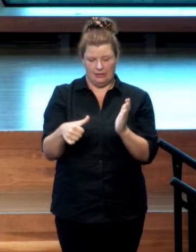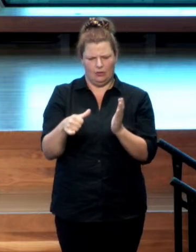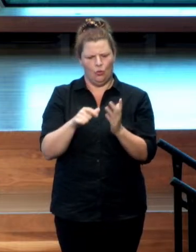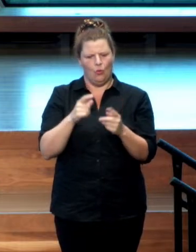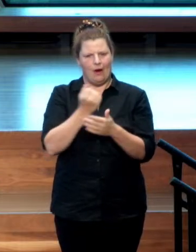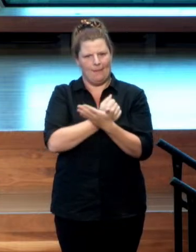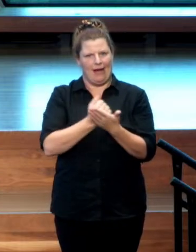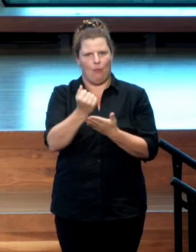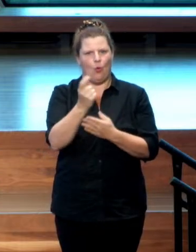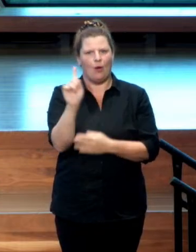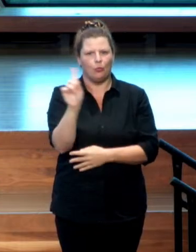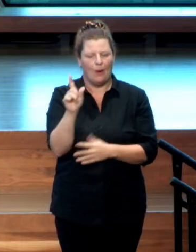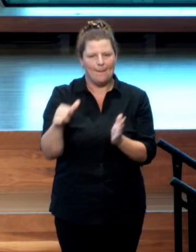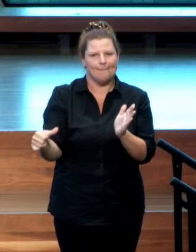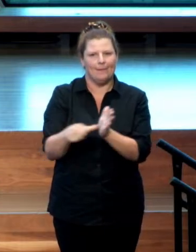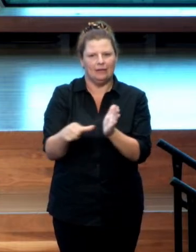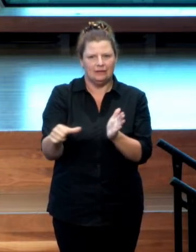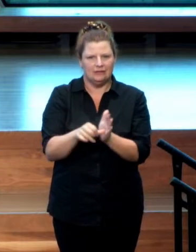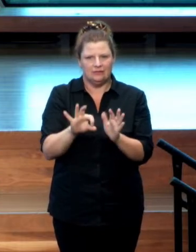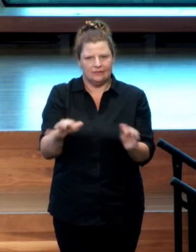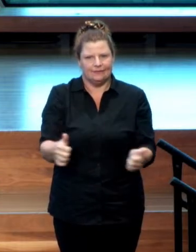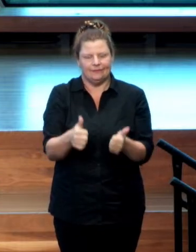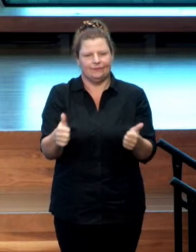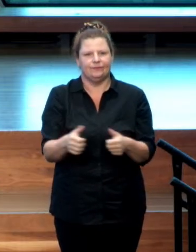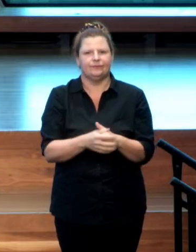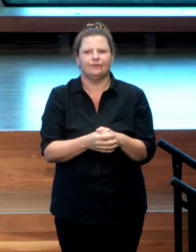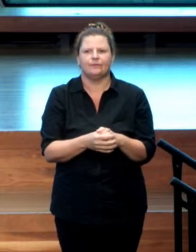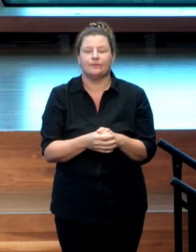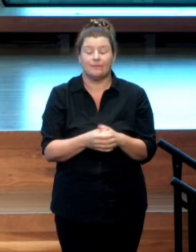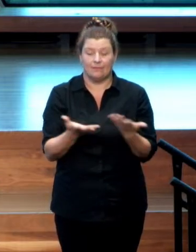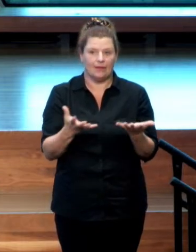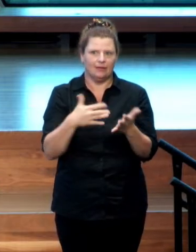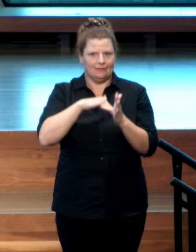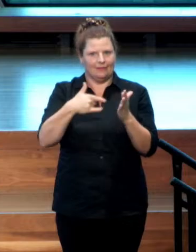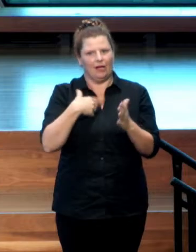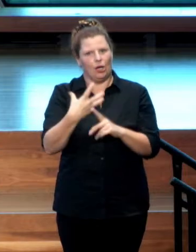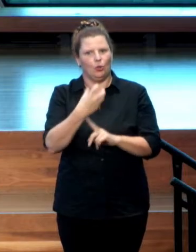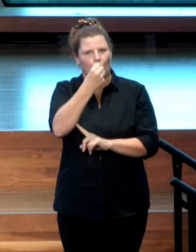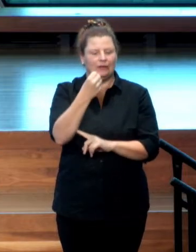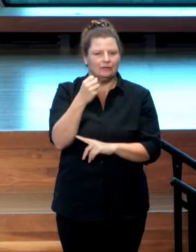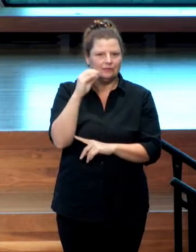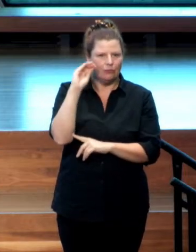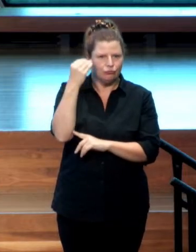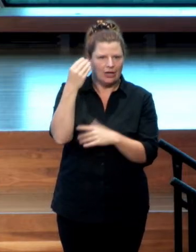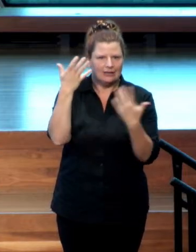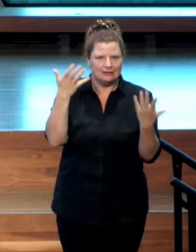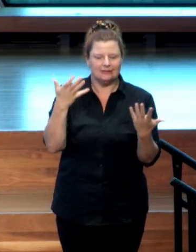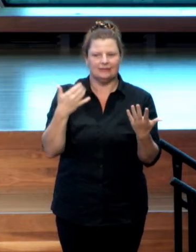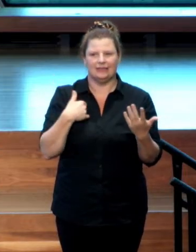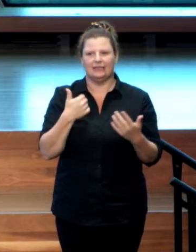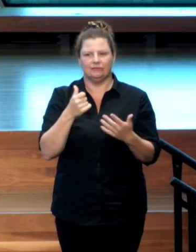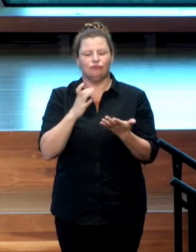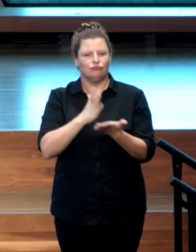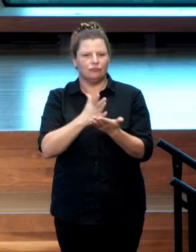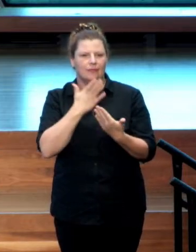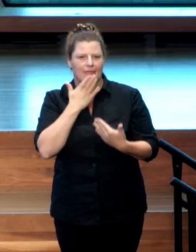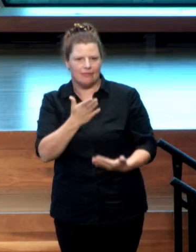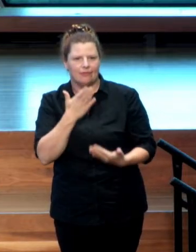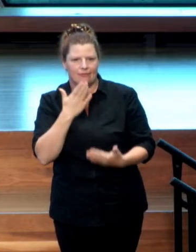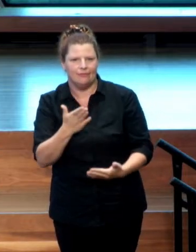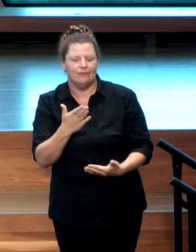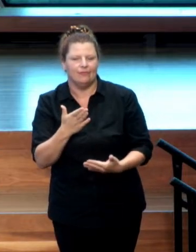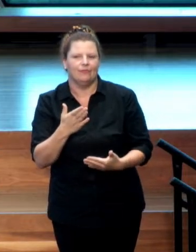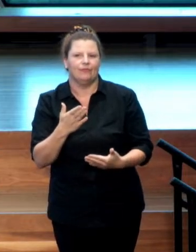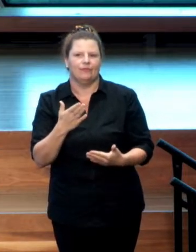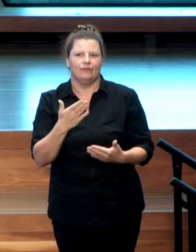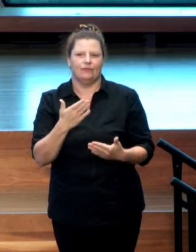things. But here I am nevertheless winning a prize, and I'm still grateful. In